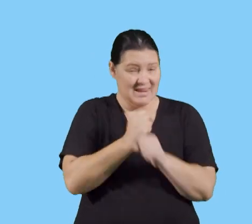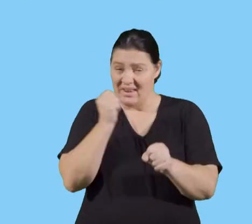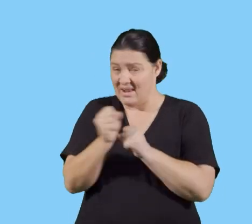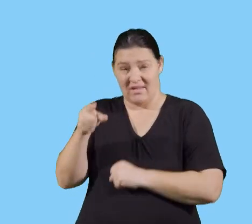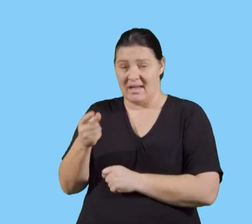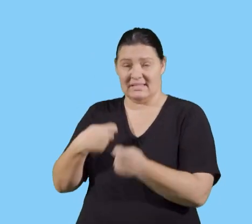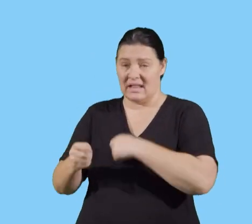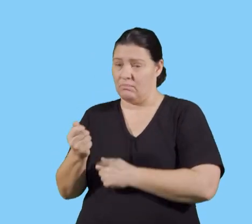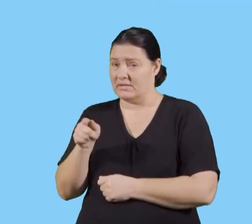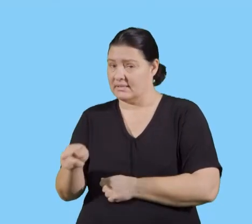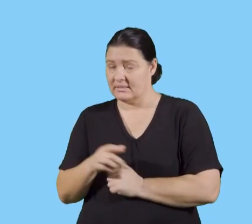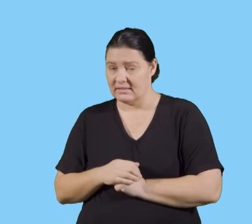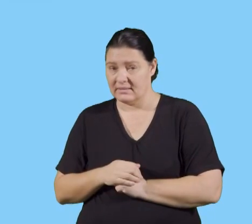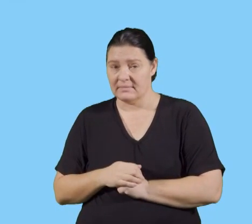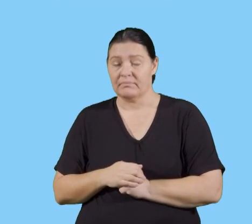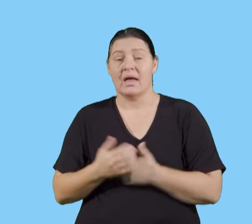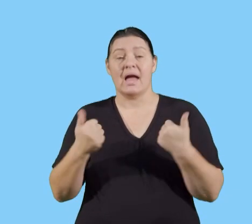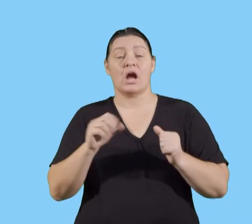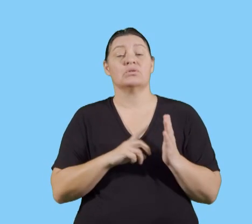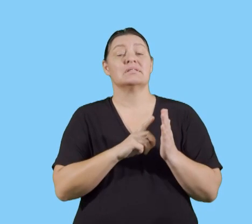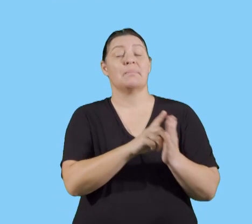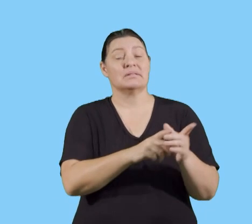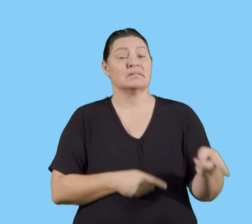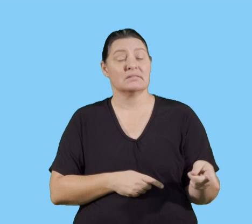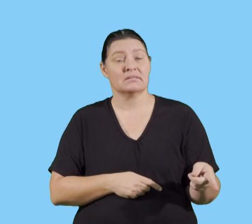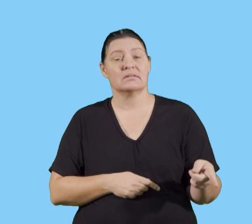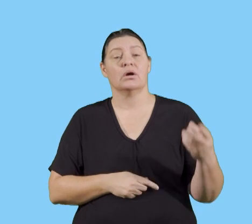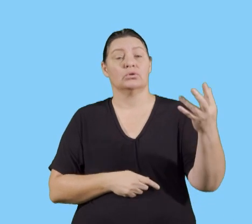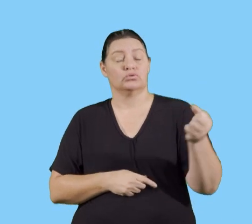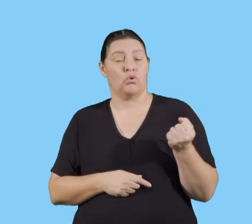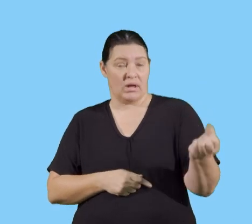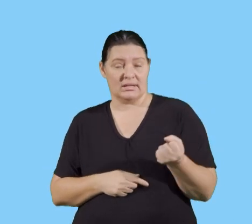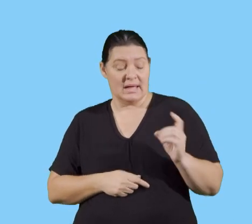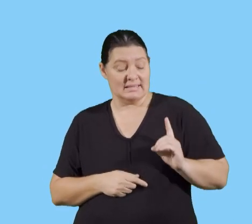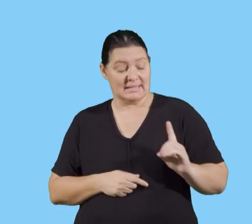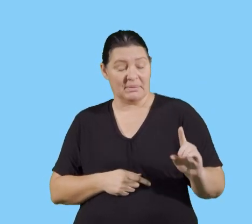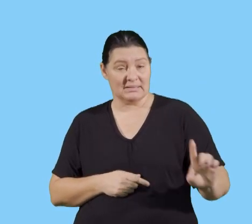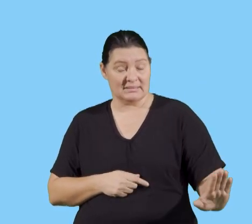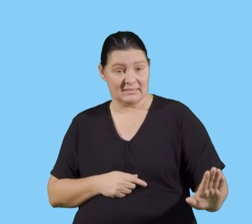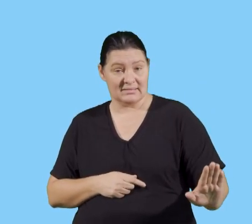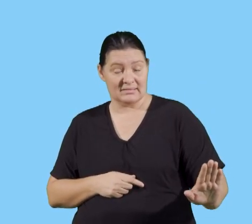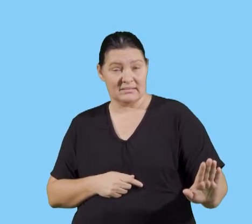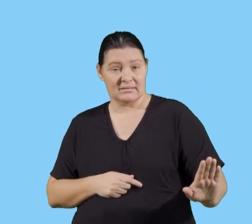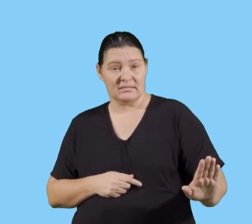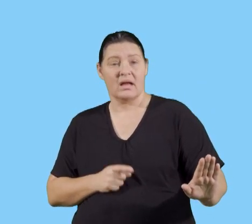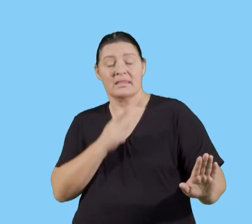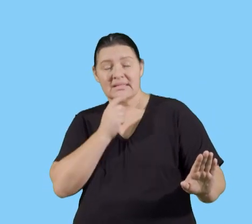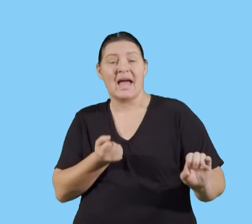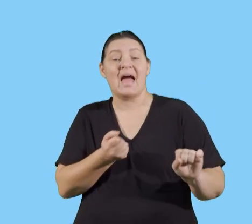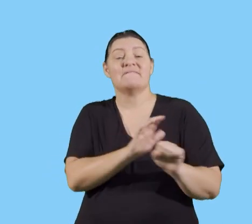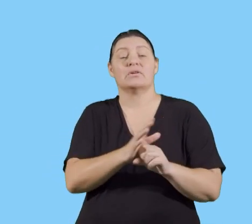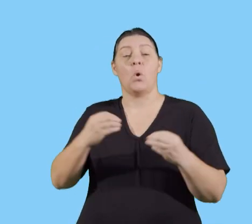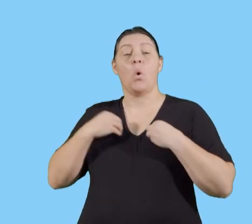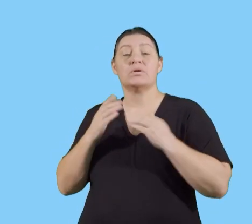on the cost price. Account debited, drawings. Once you debit your drawings, remember that it affects your